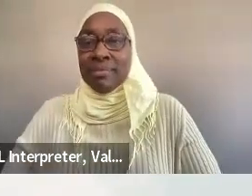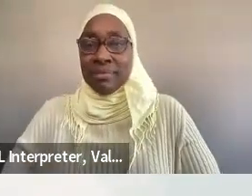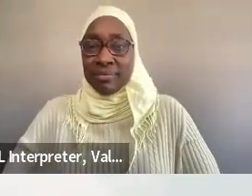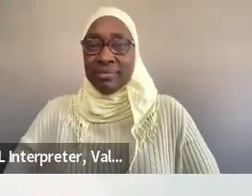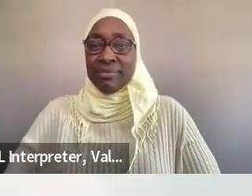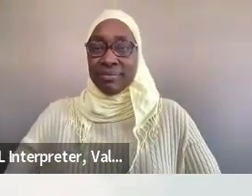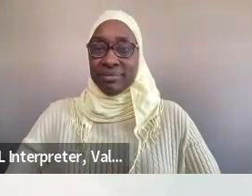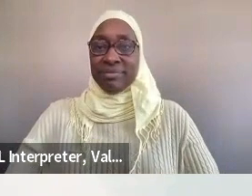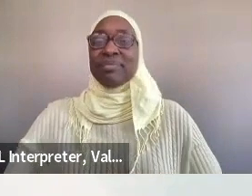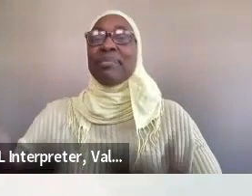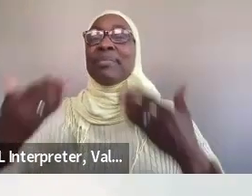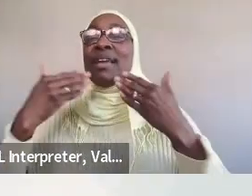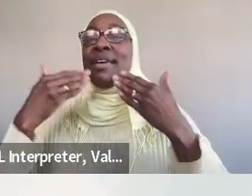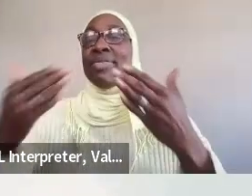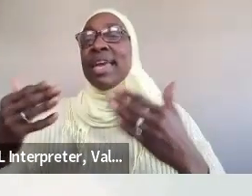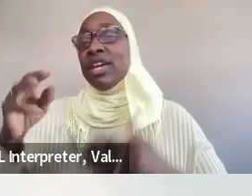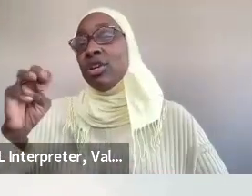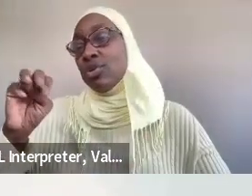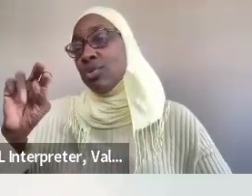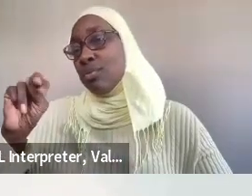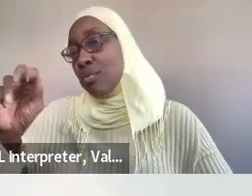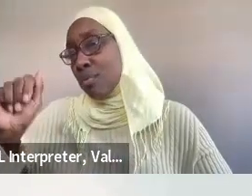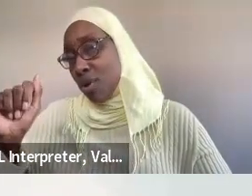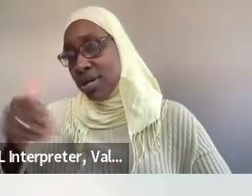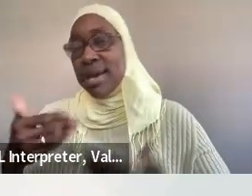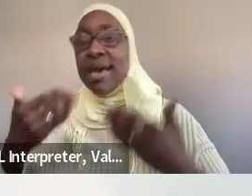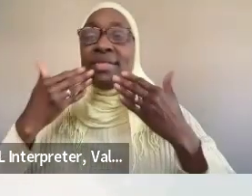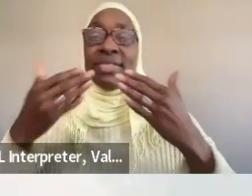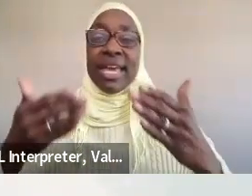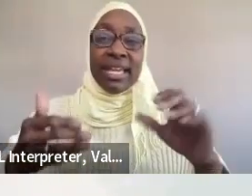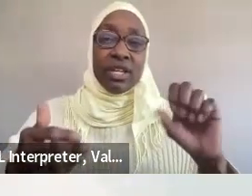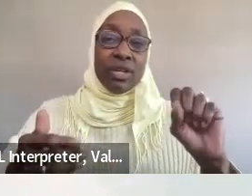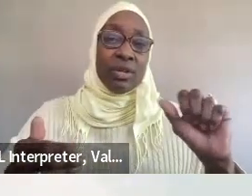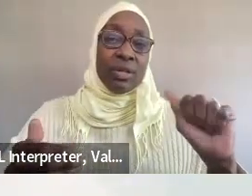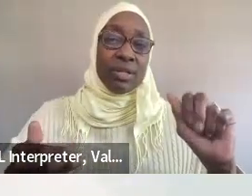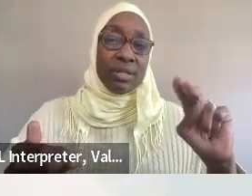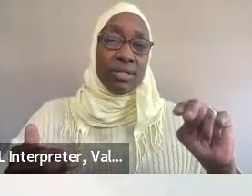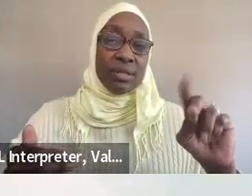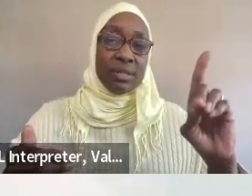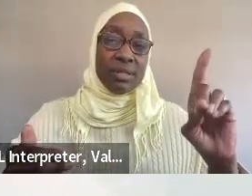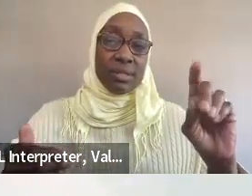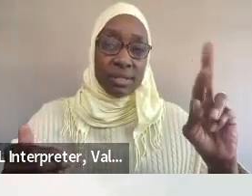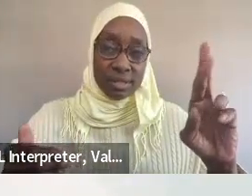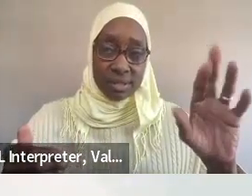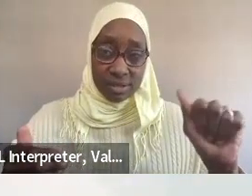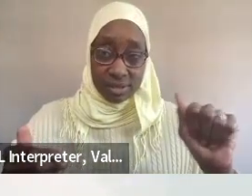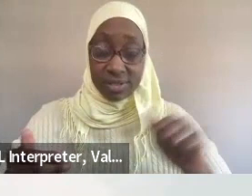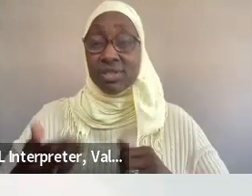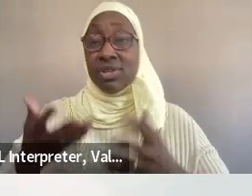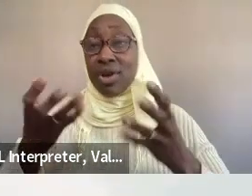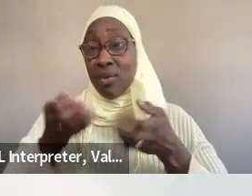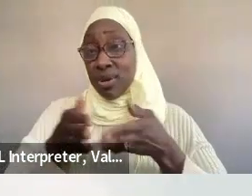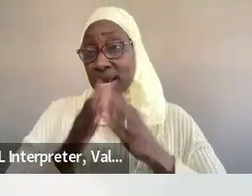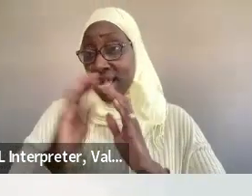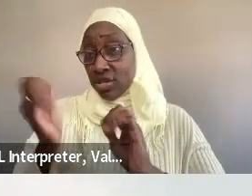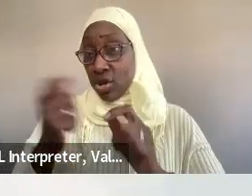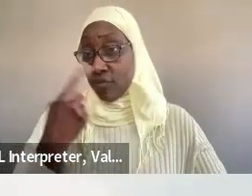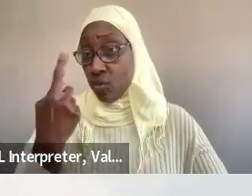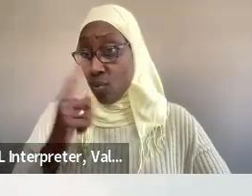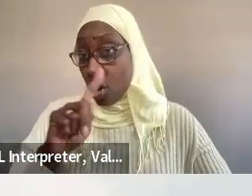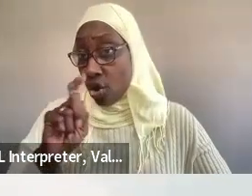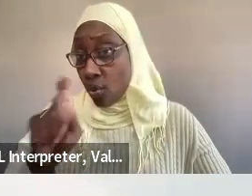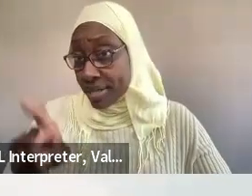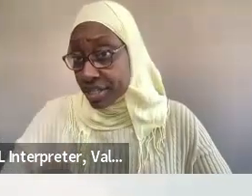Thank you, Mona, and thank you, Sandra. So over here, I would like to ask all of you just one question. So how do you